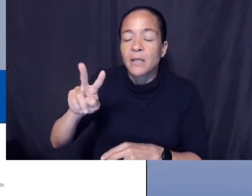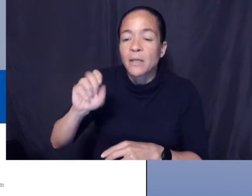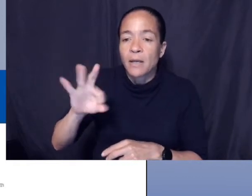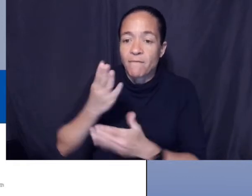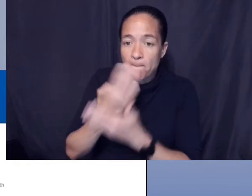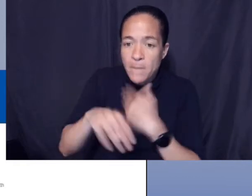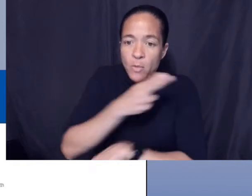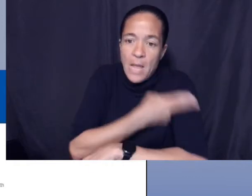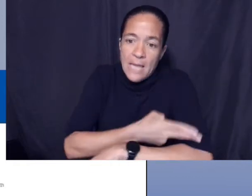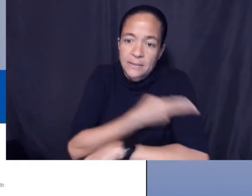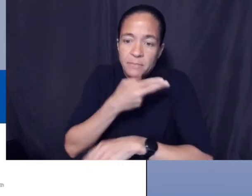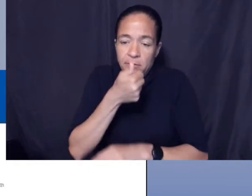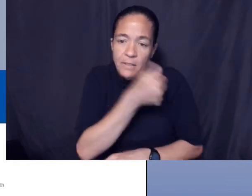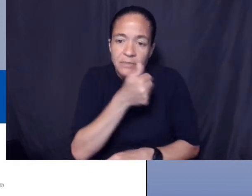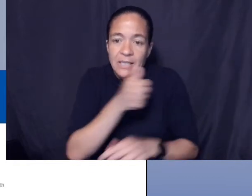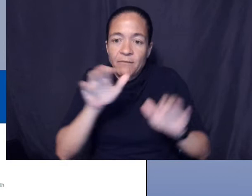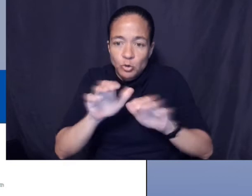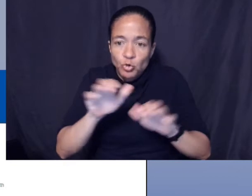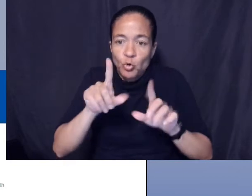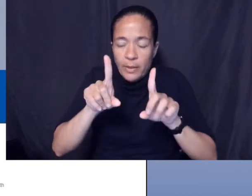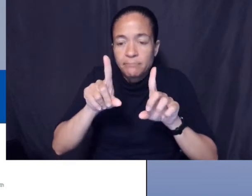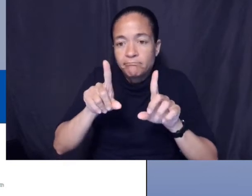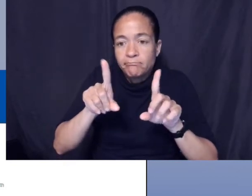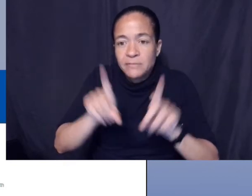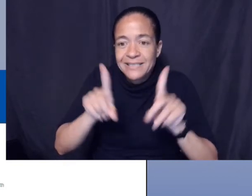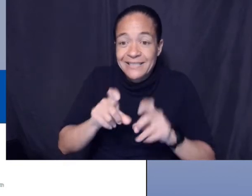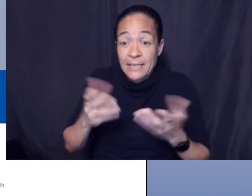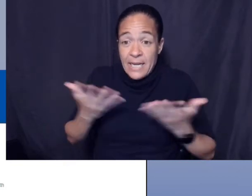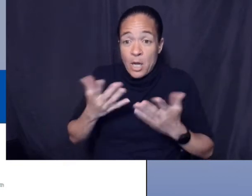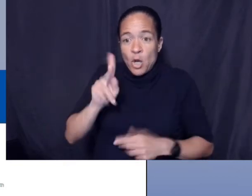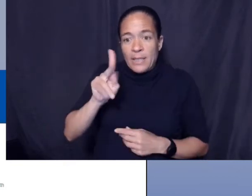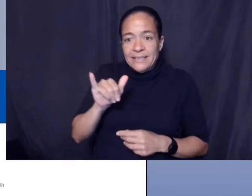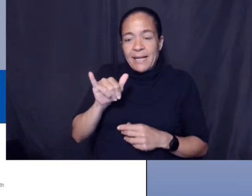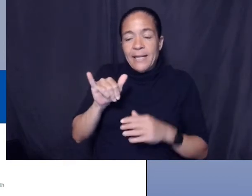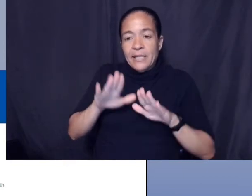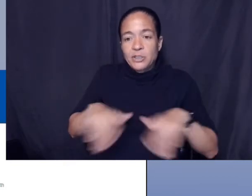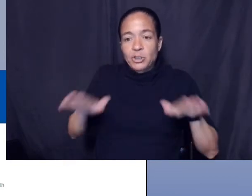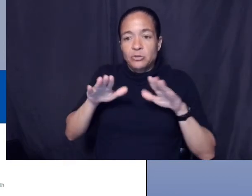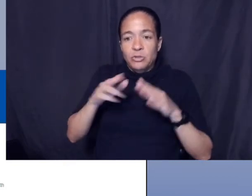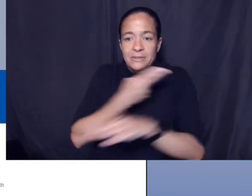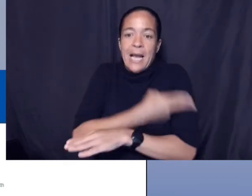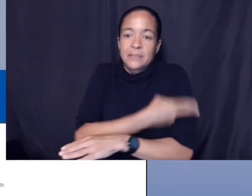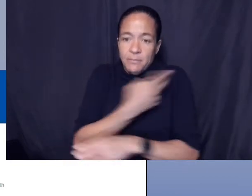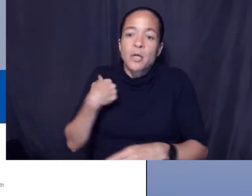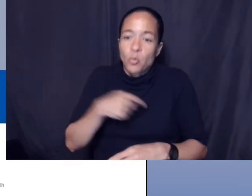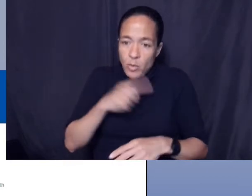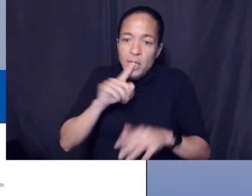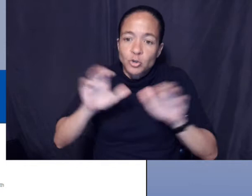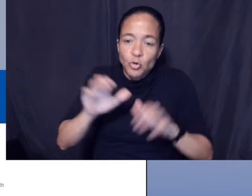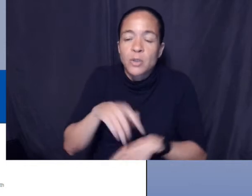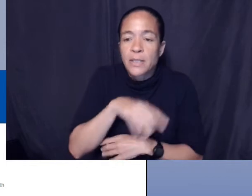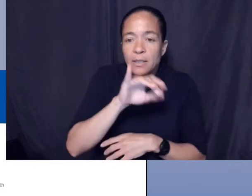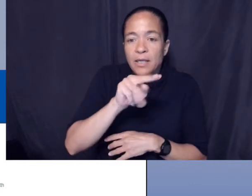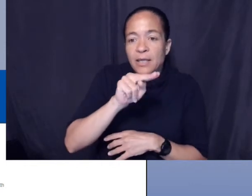birth hospitals who are screening. So here at Kentucky Children's Hospital, we are doing universal screening in our neonatal